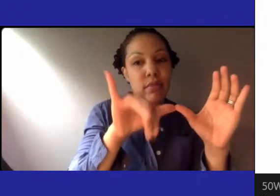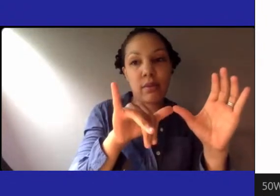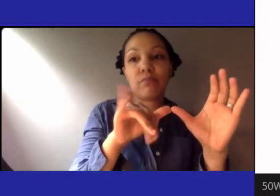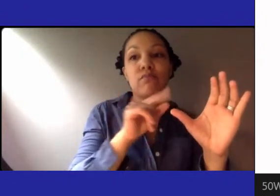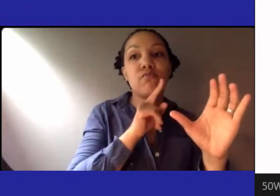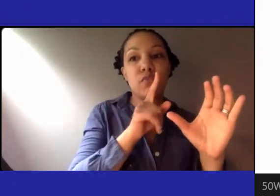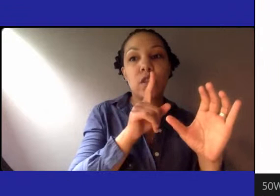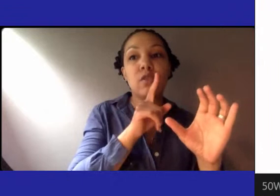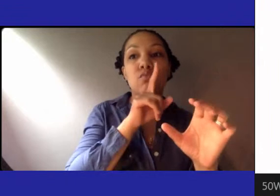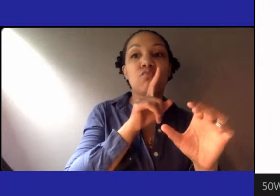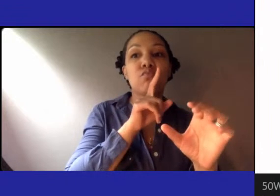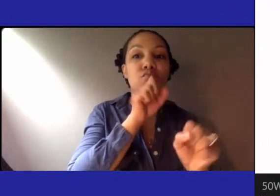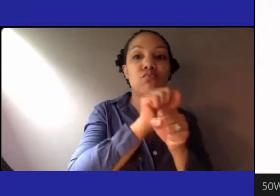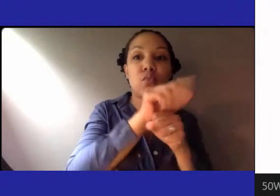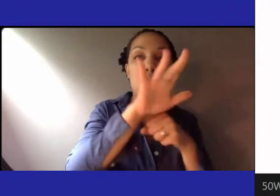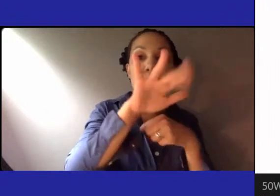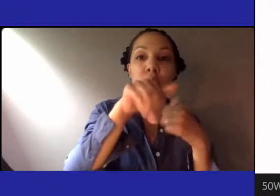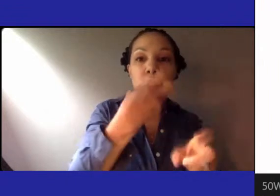And it was